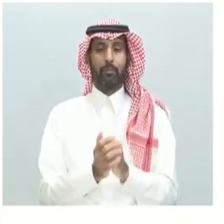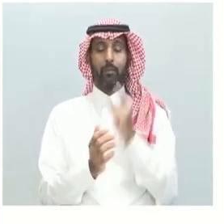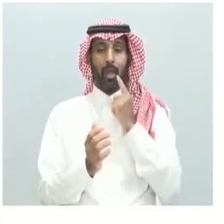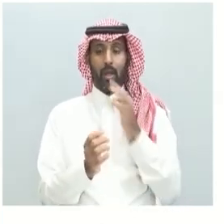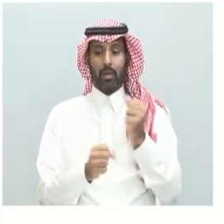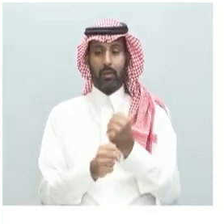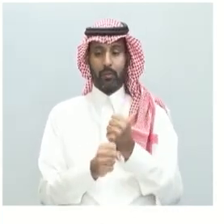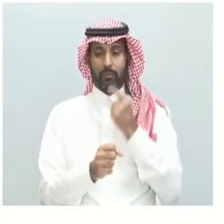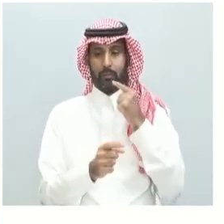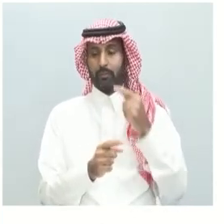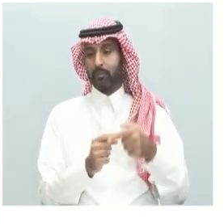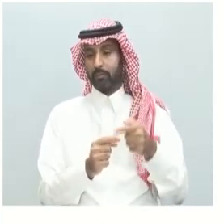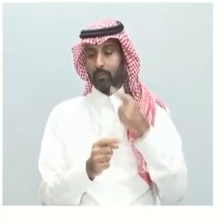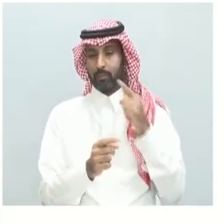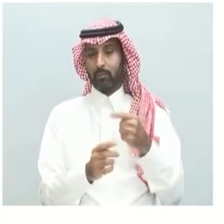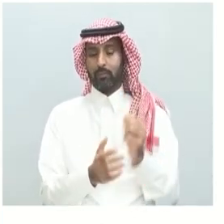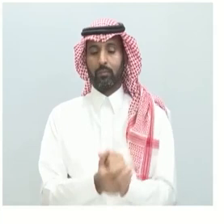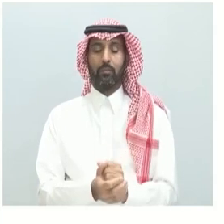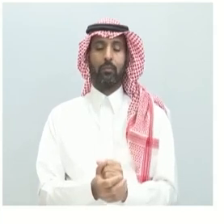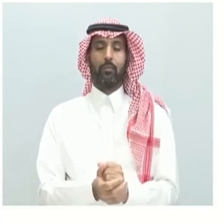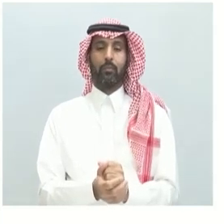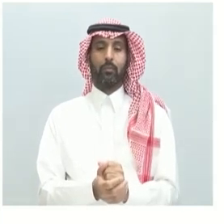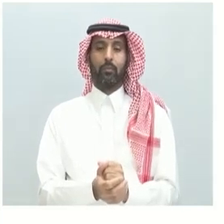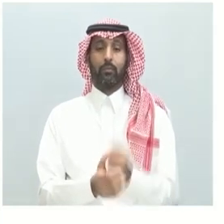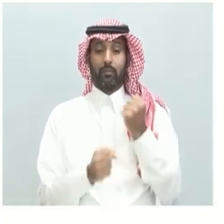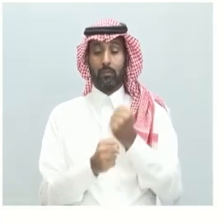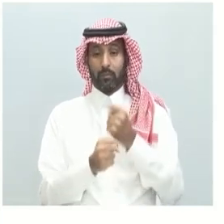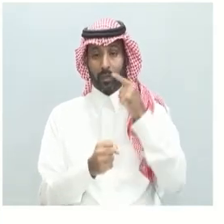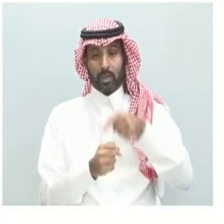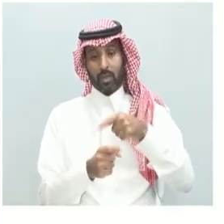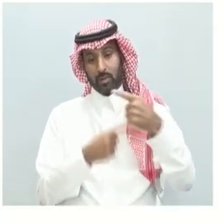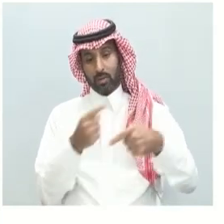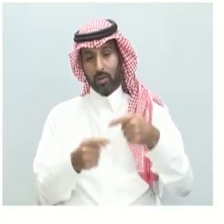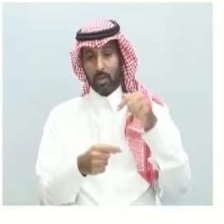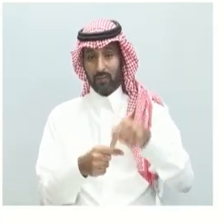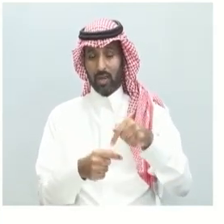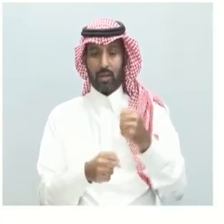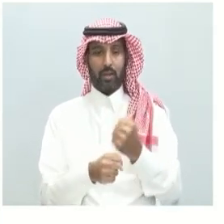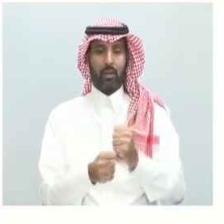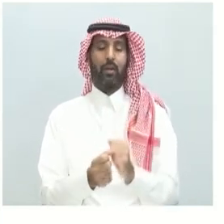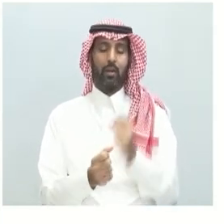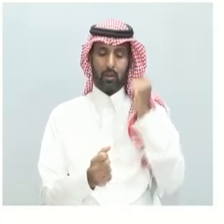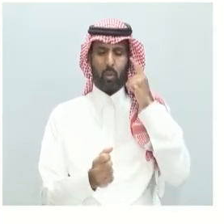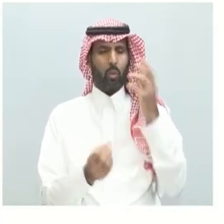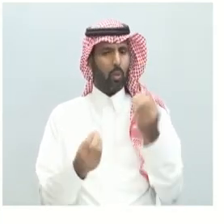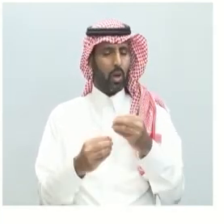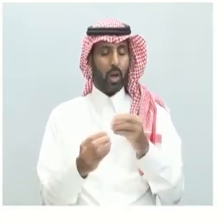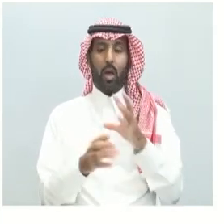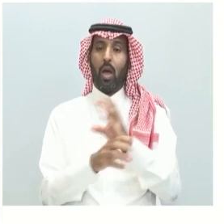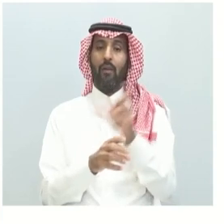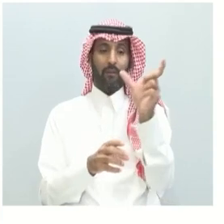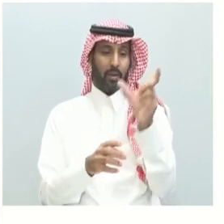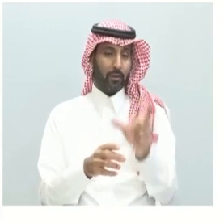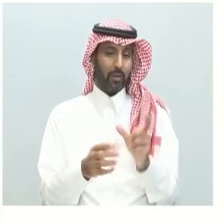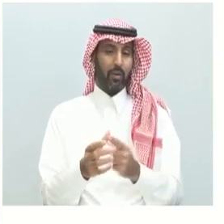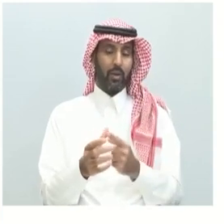the simple present form correctly and use the present progressive form correctly. So we know now that